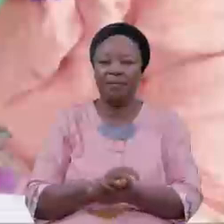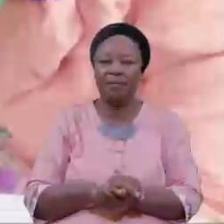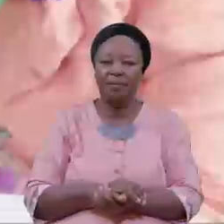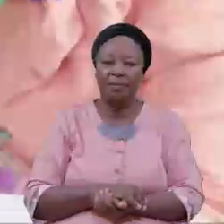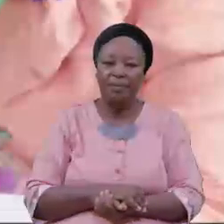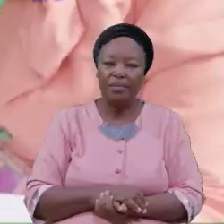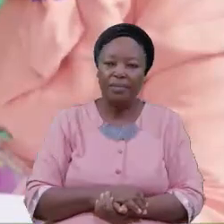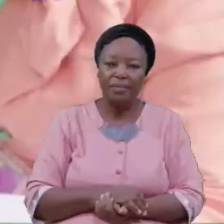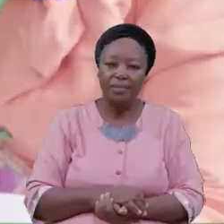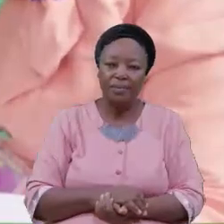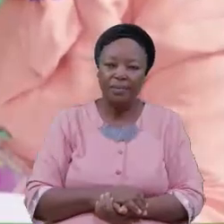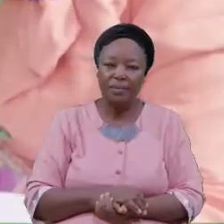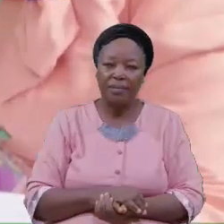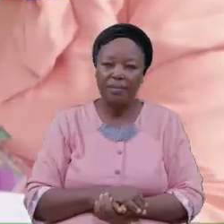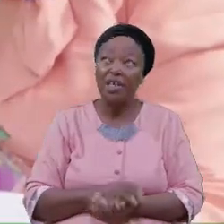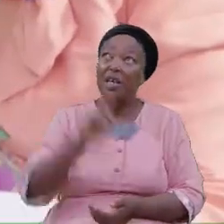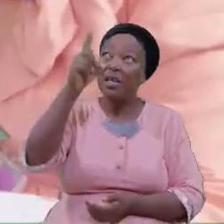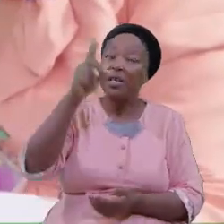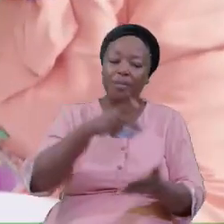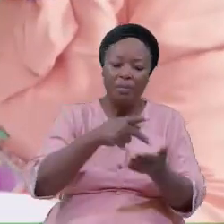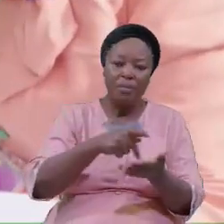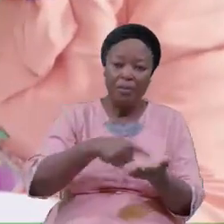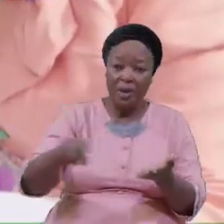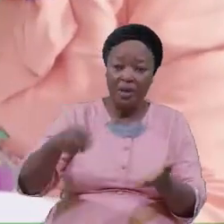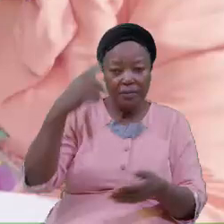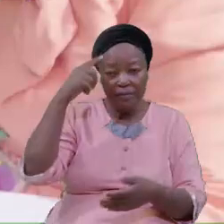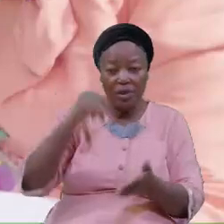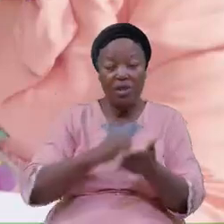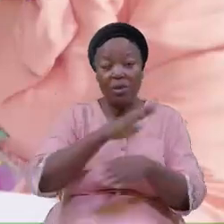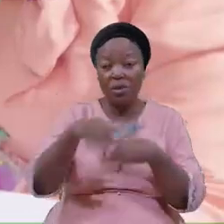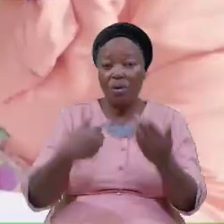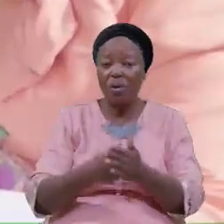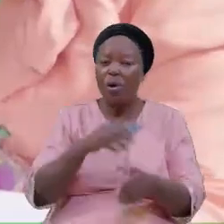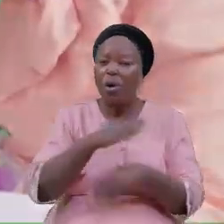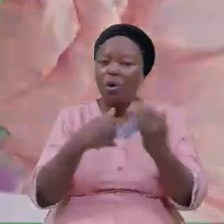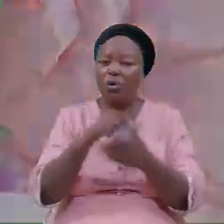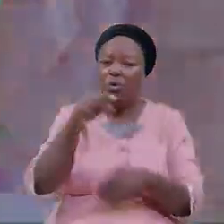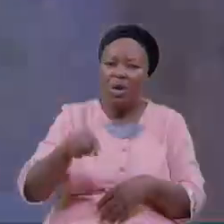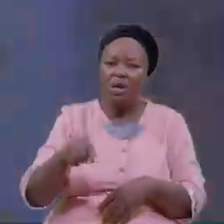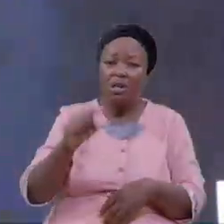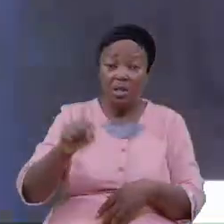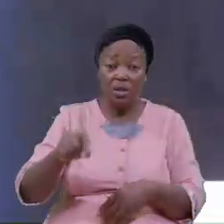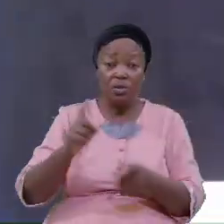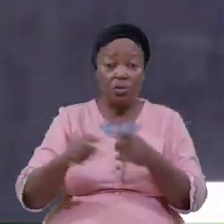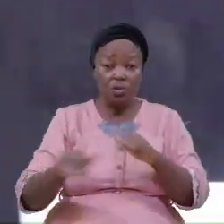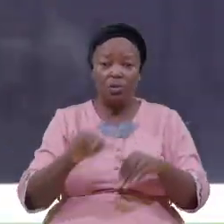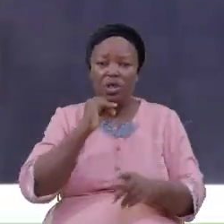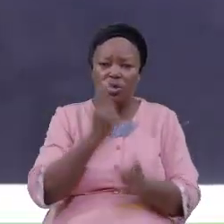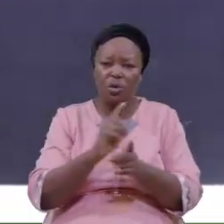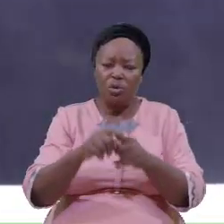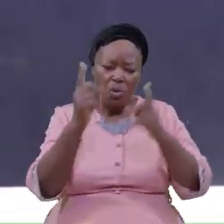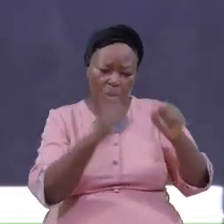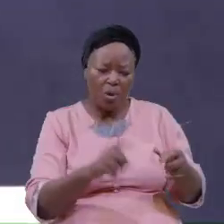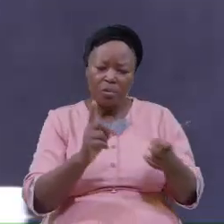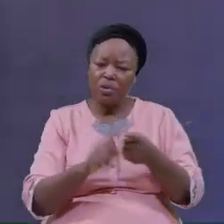He paid for it all. All you need to do is come to him and say,